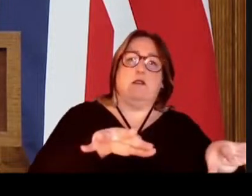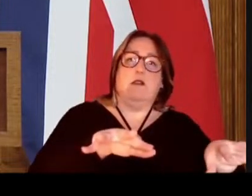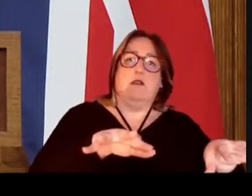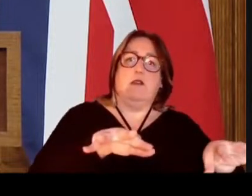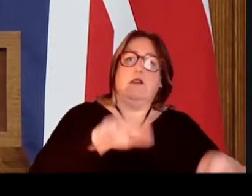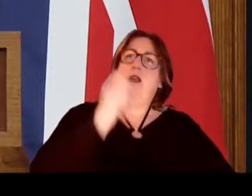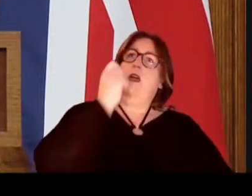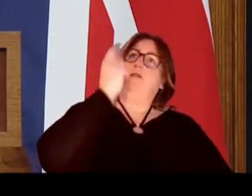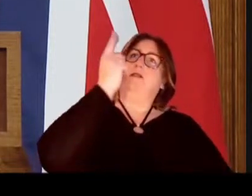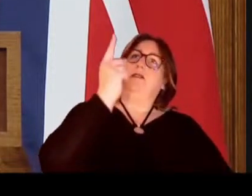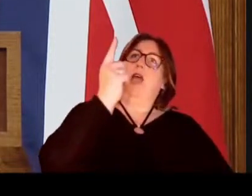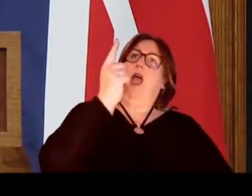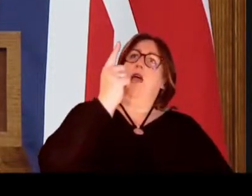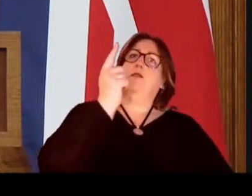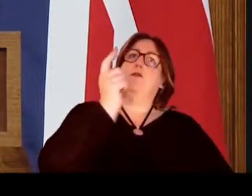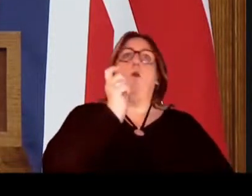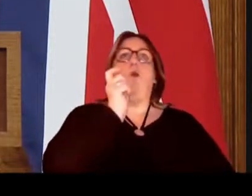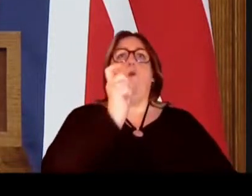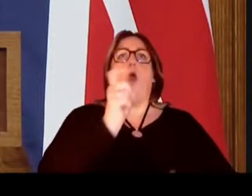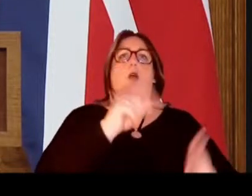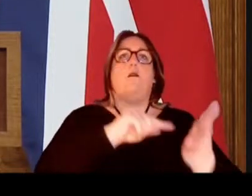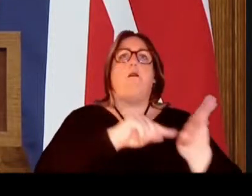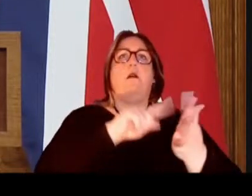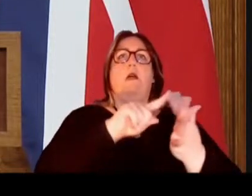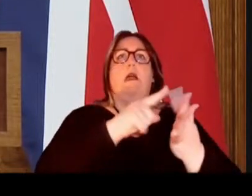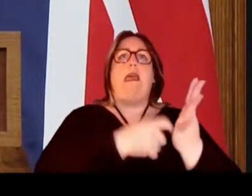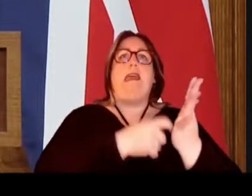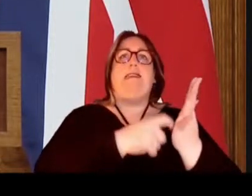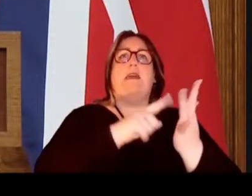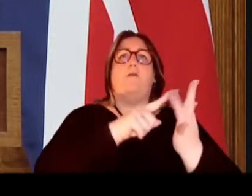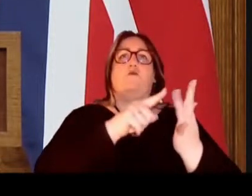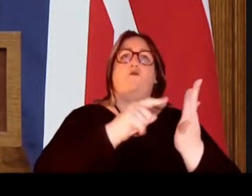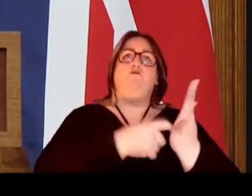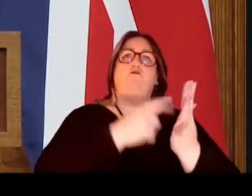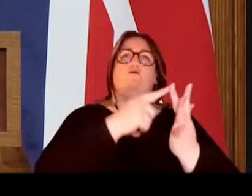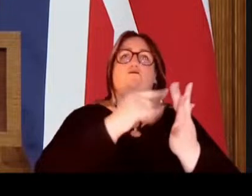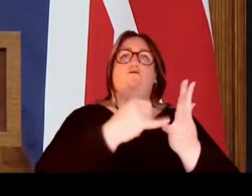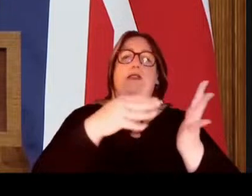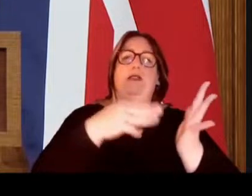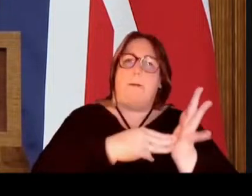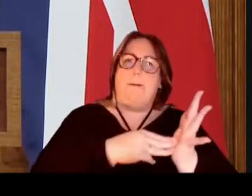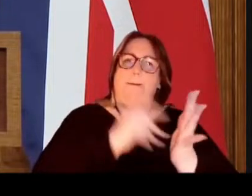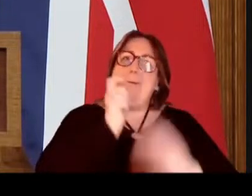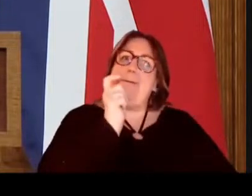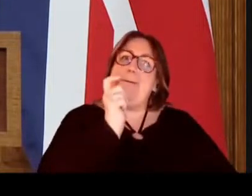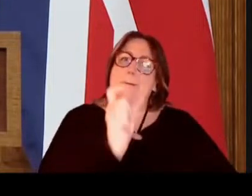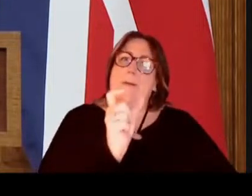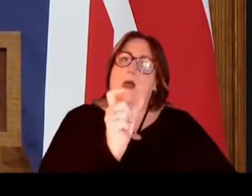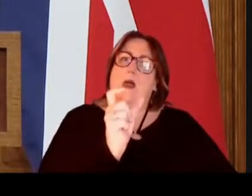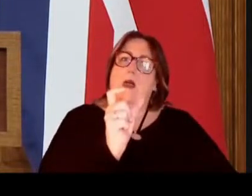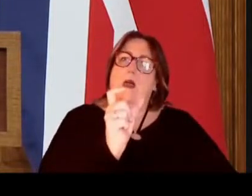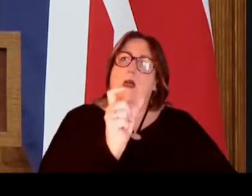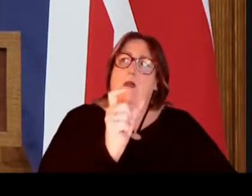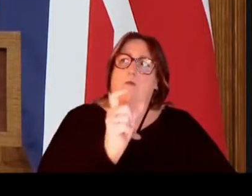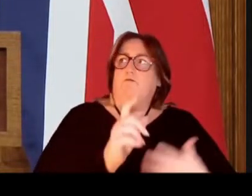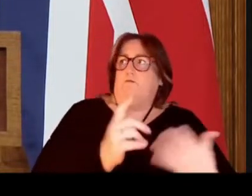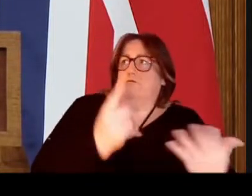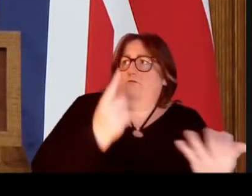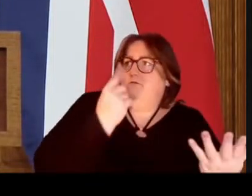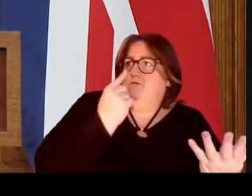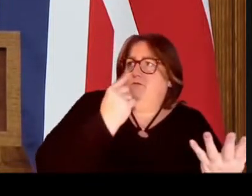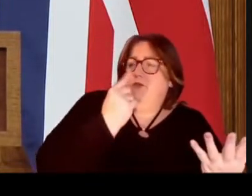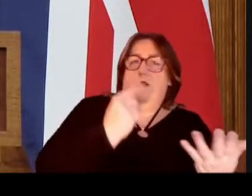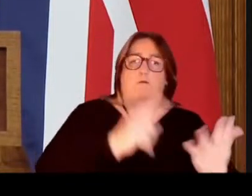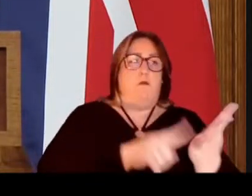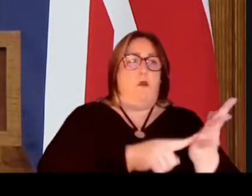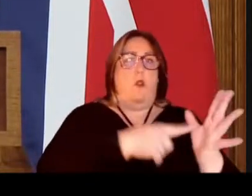means. And so if the law needs to change to recognise this new and dangerous threat, then we